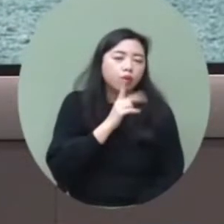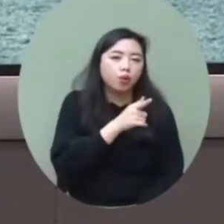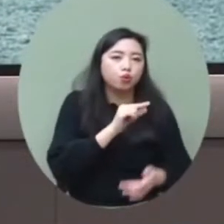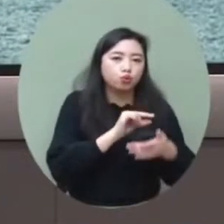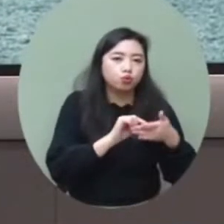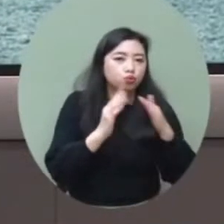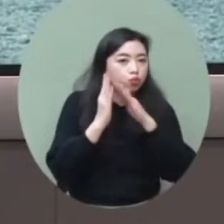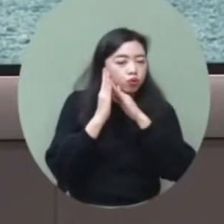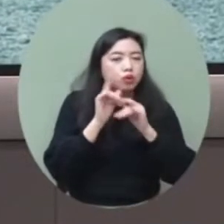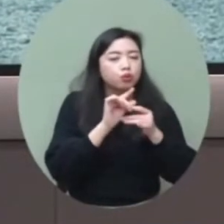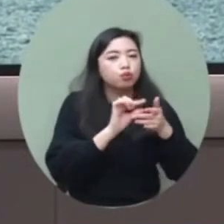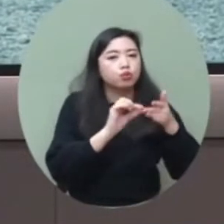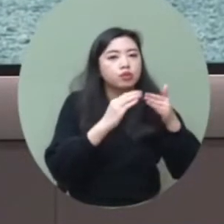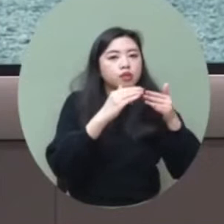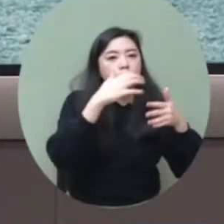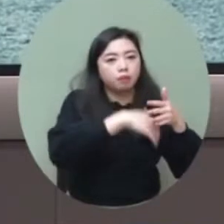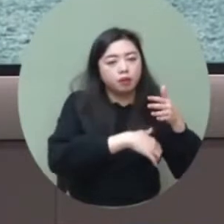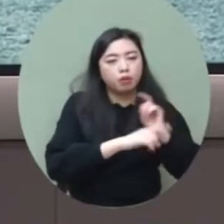relatively old,